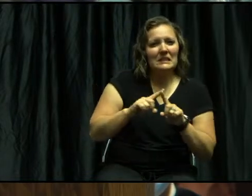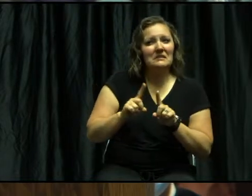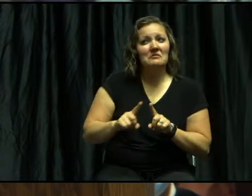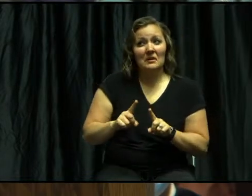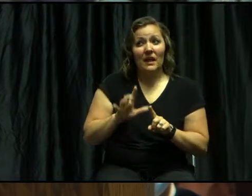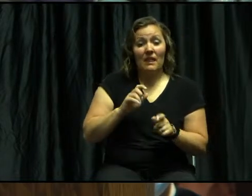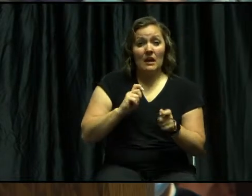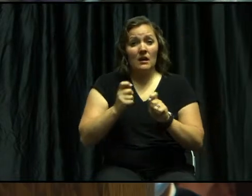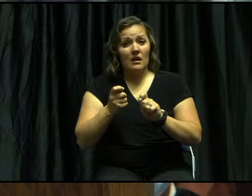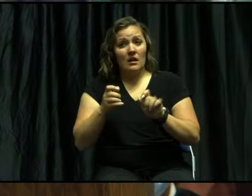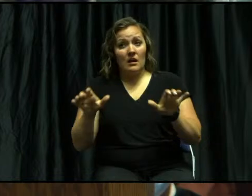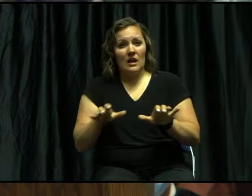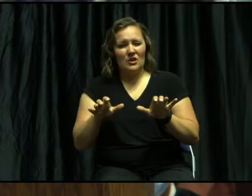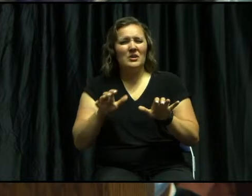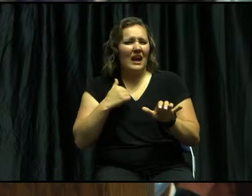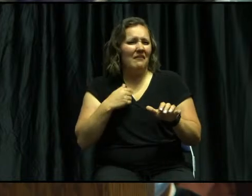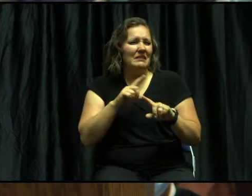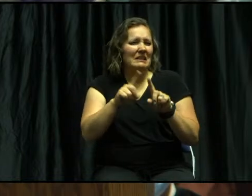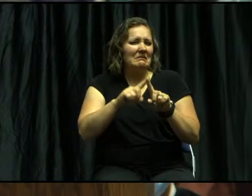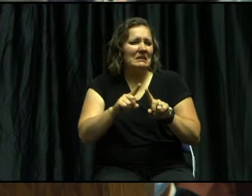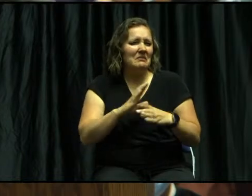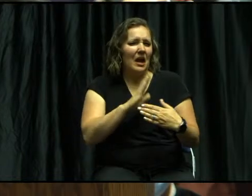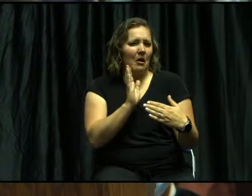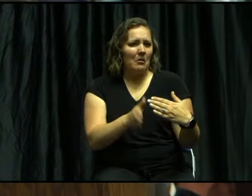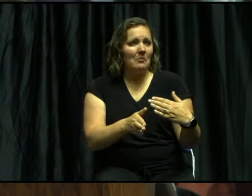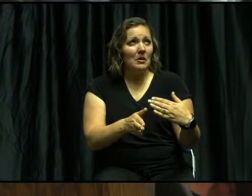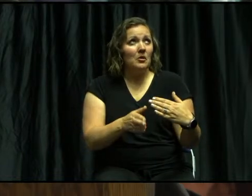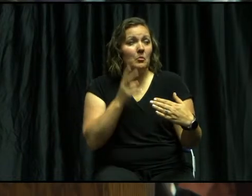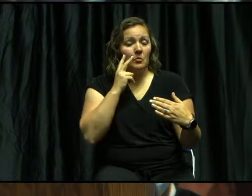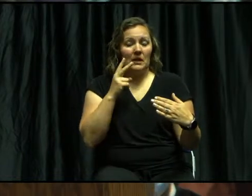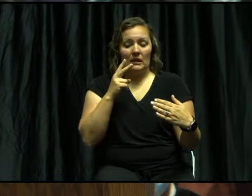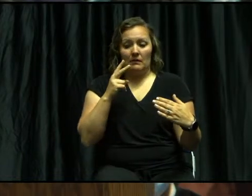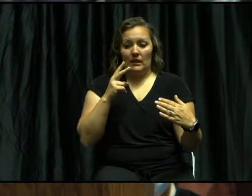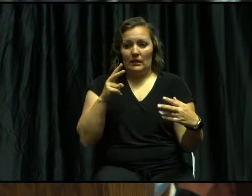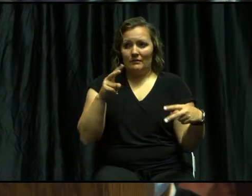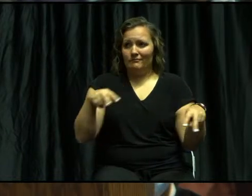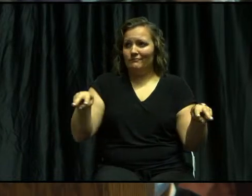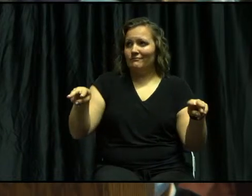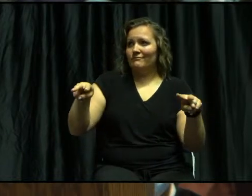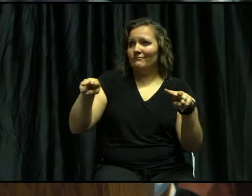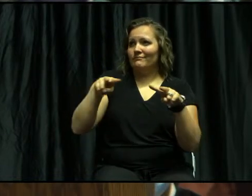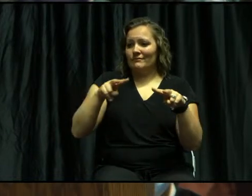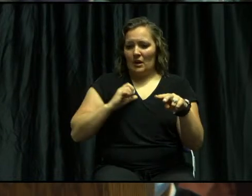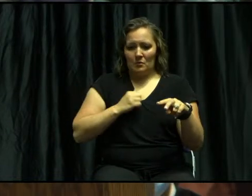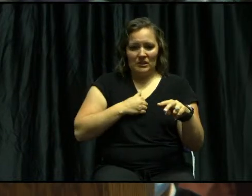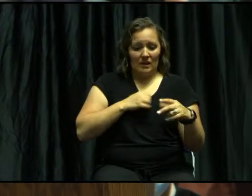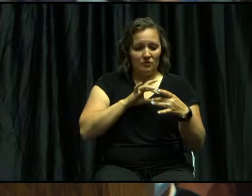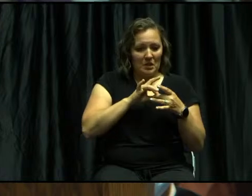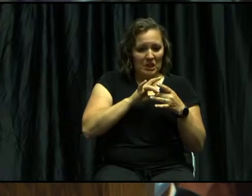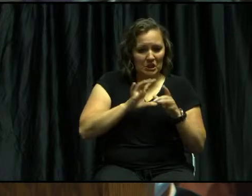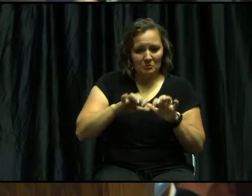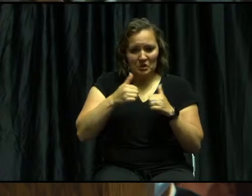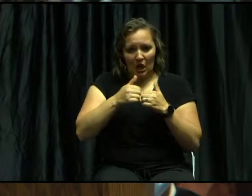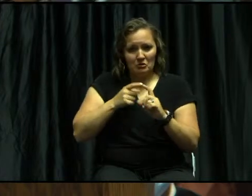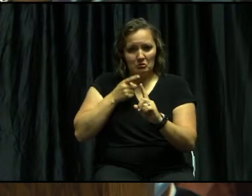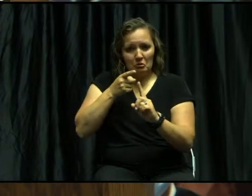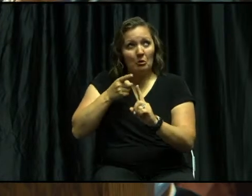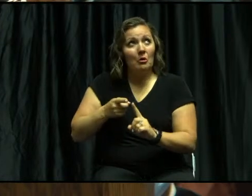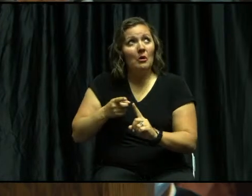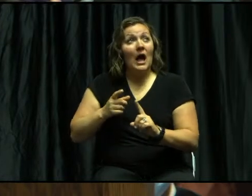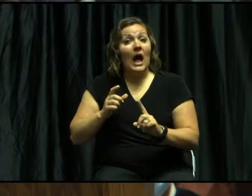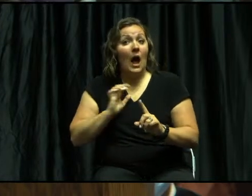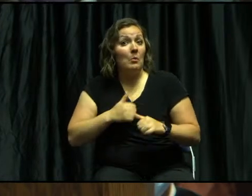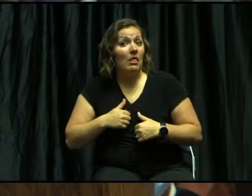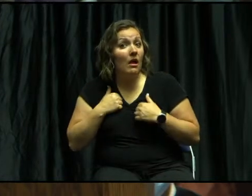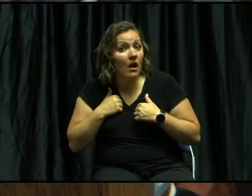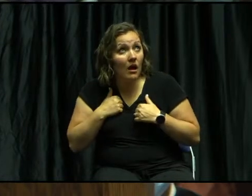can create different outcomes. When we look around at ourselves, our relationships, challenges, and goals, our